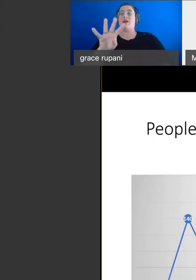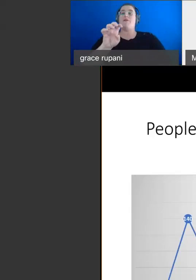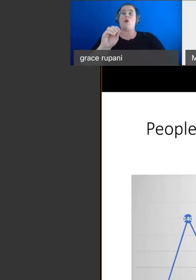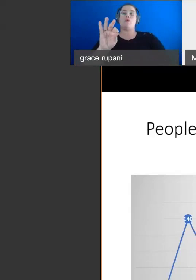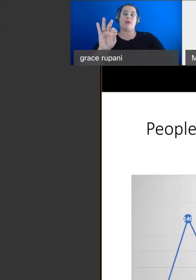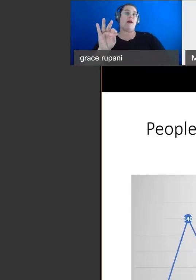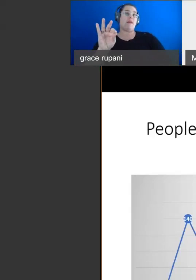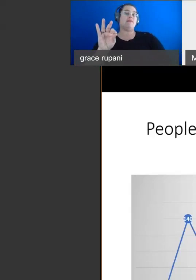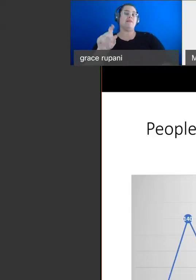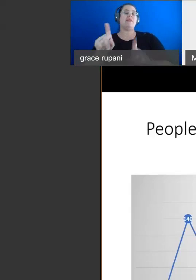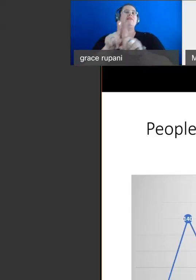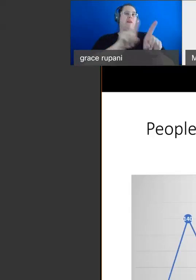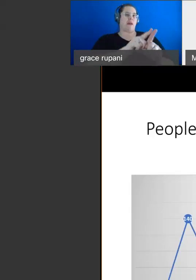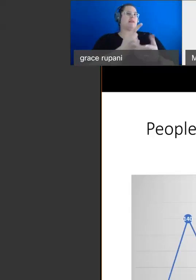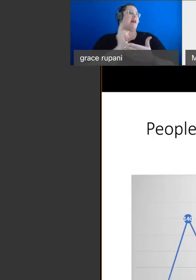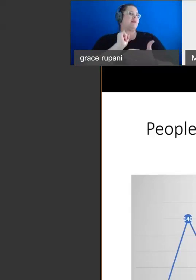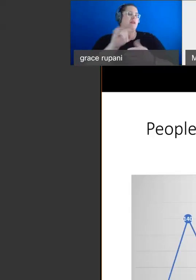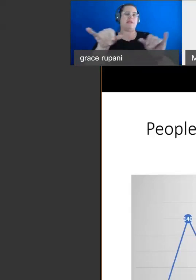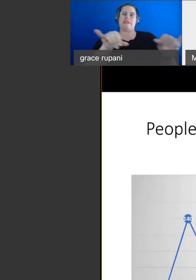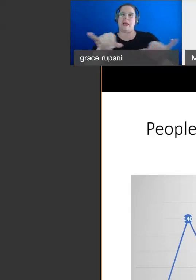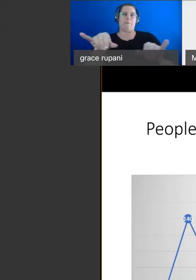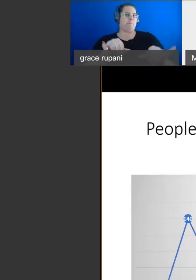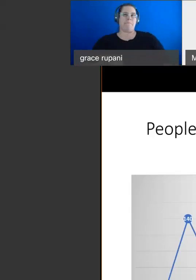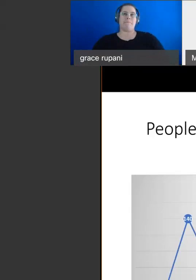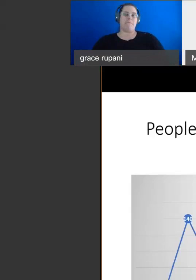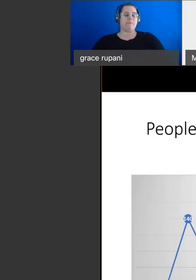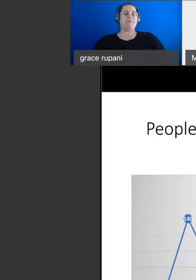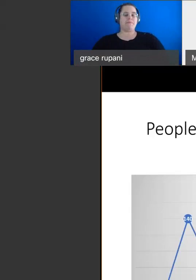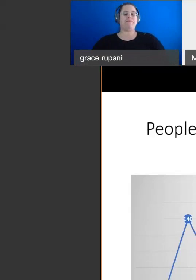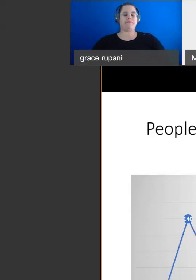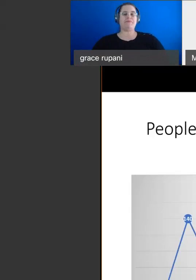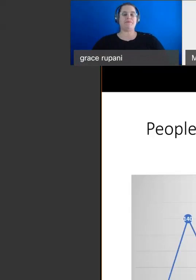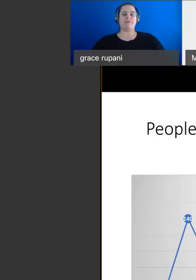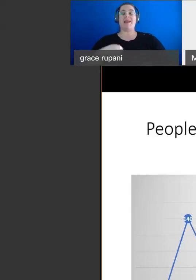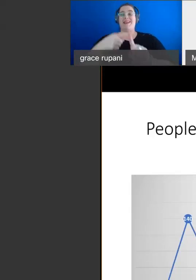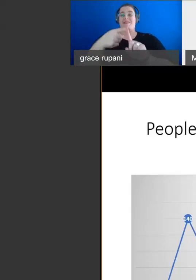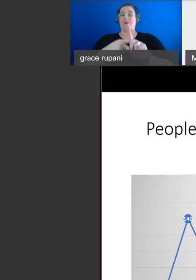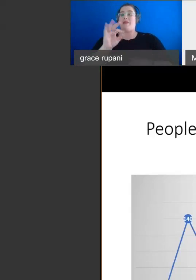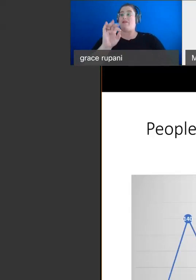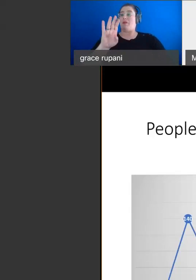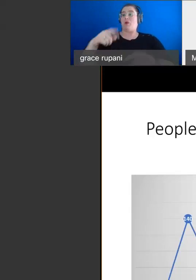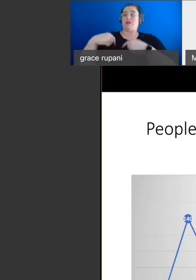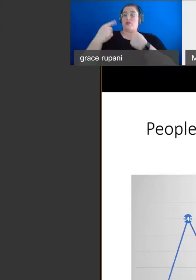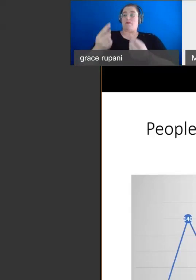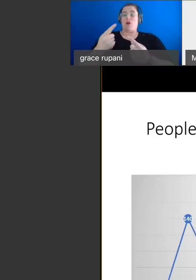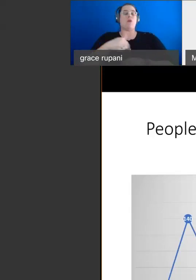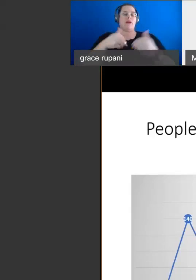were at last week. We have had 11 cases in the month of February.